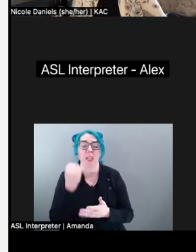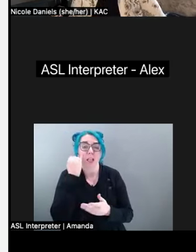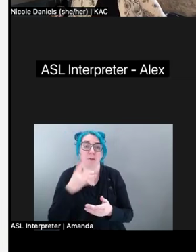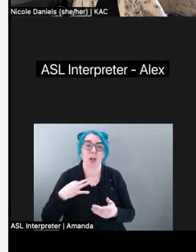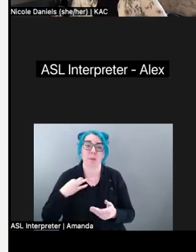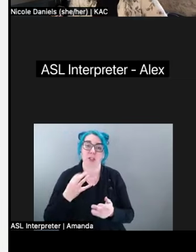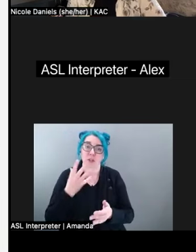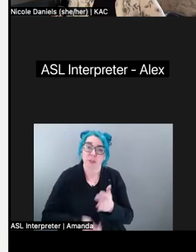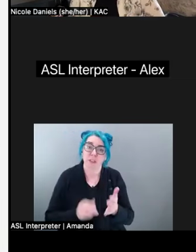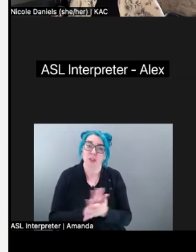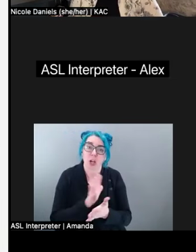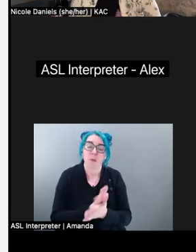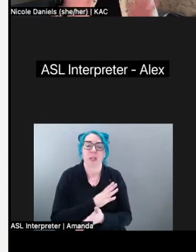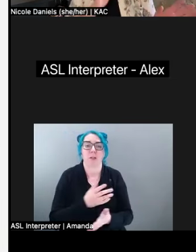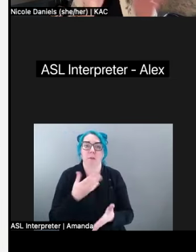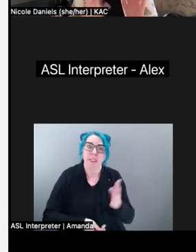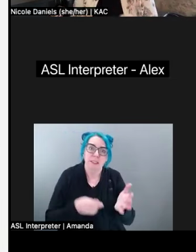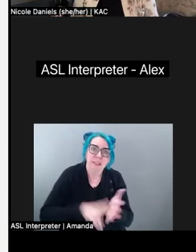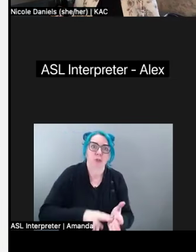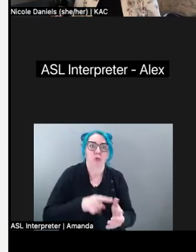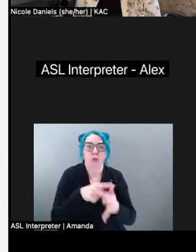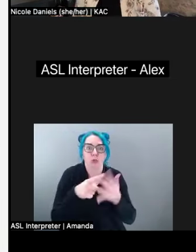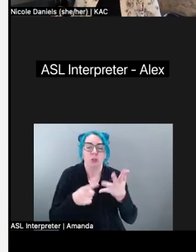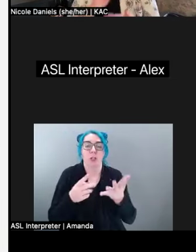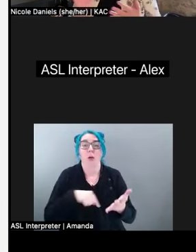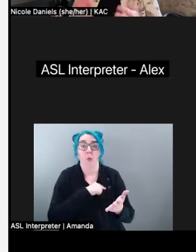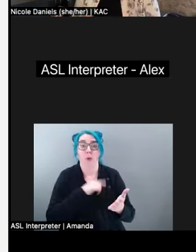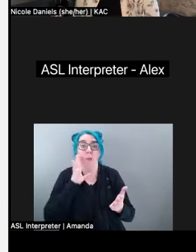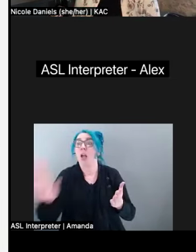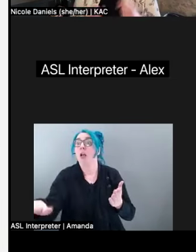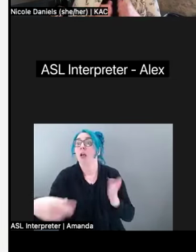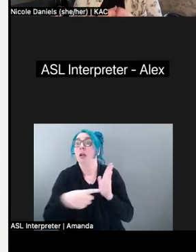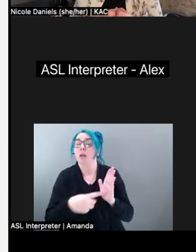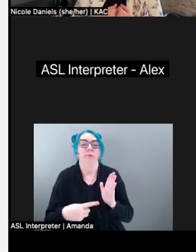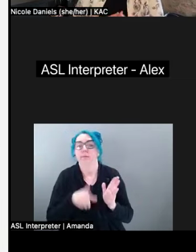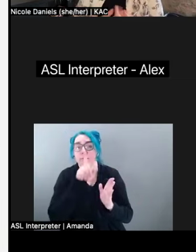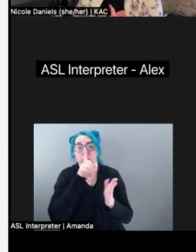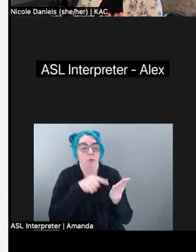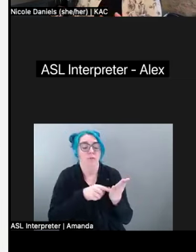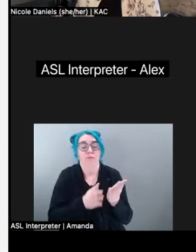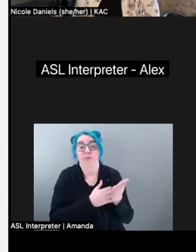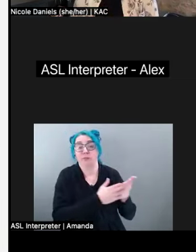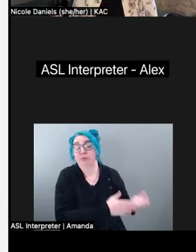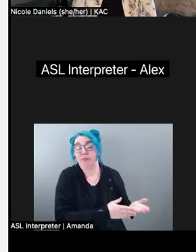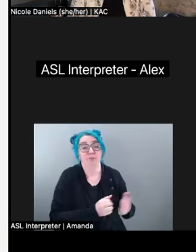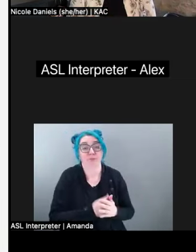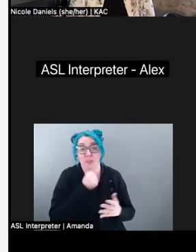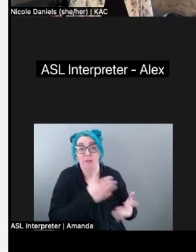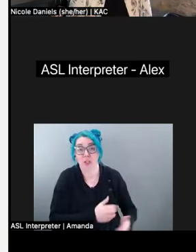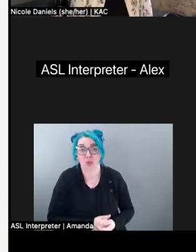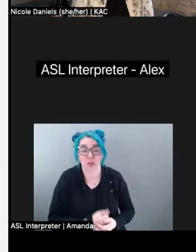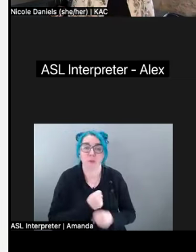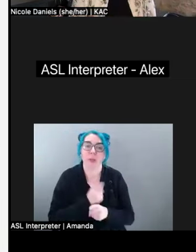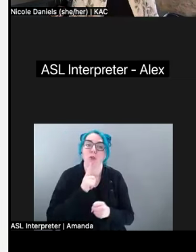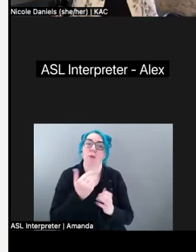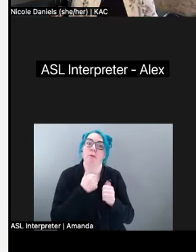will be considered incomplete or ineligible. So just make sure you're checking all the boxes. There is a checklist on the application form. We do